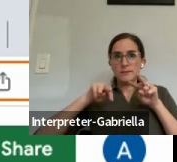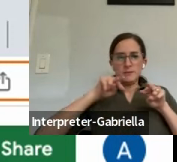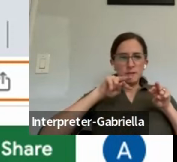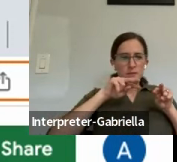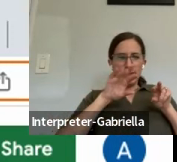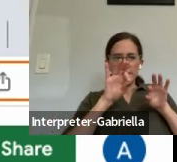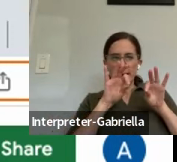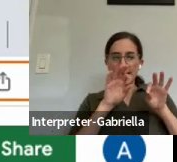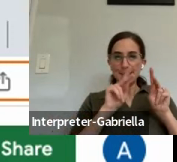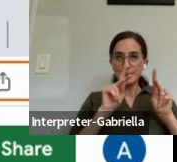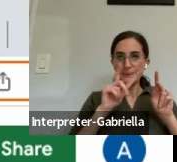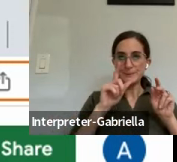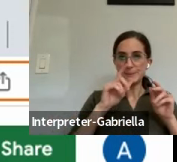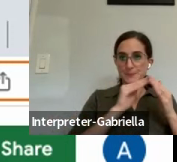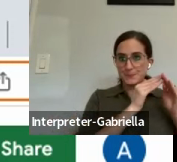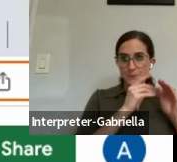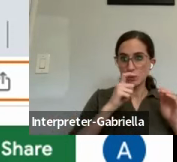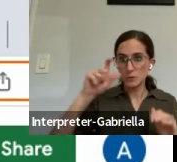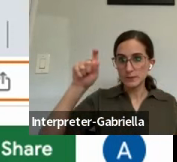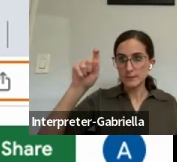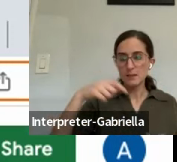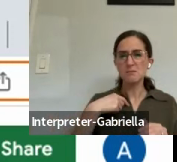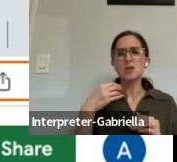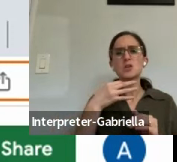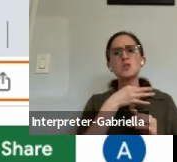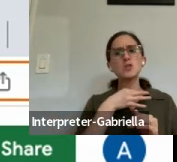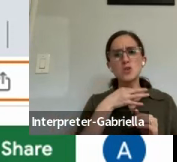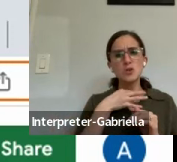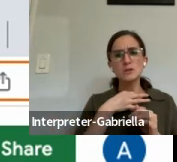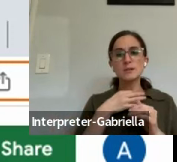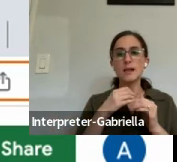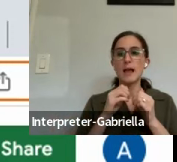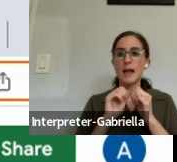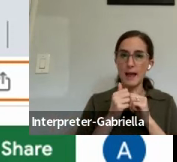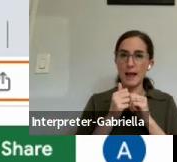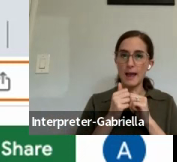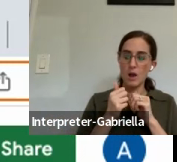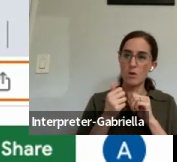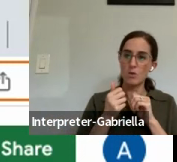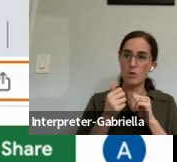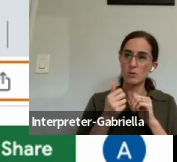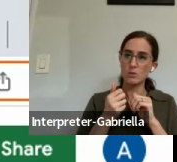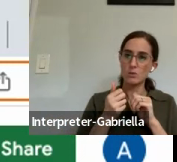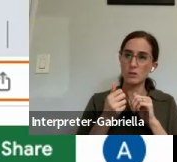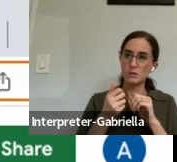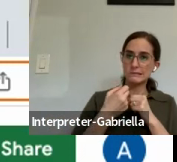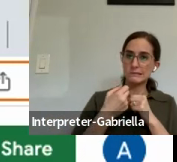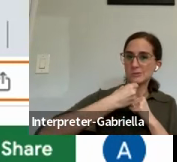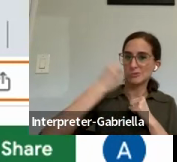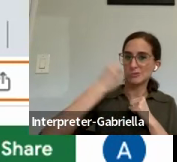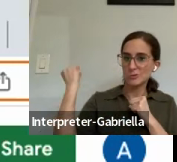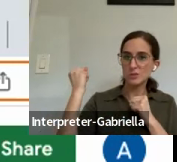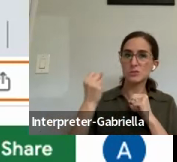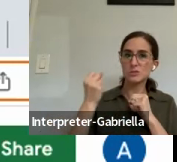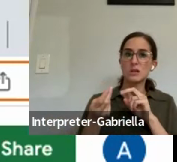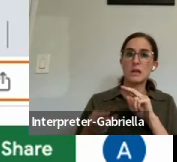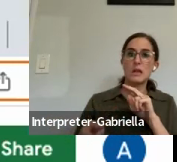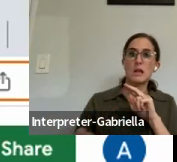just curious if there would be ways that we could extend some of these existing